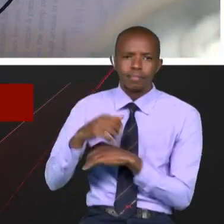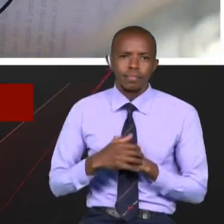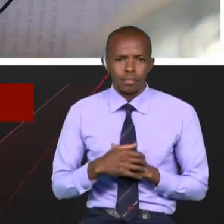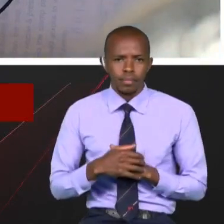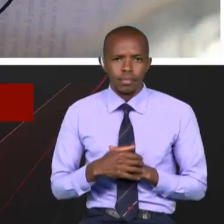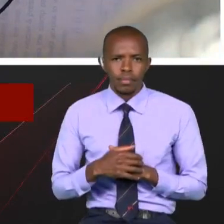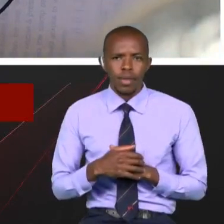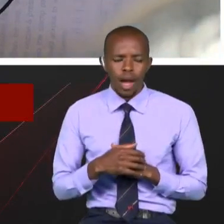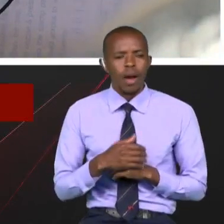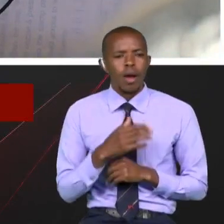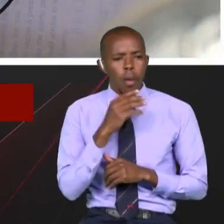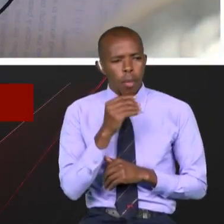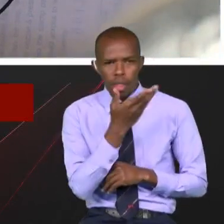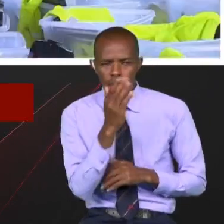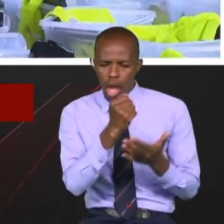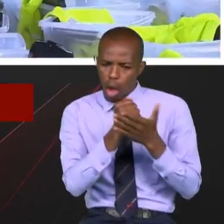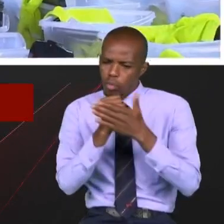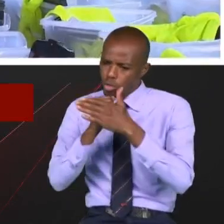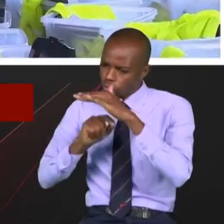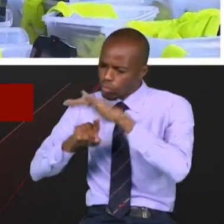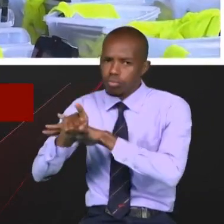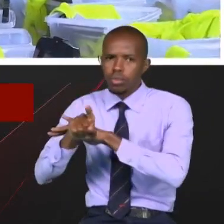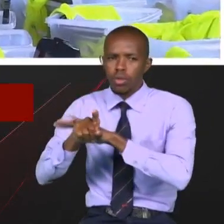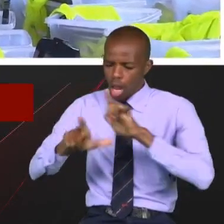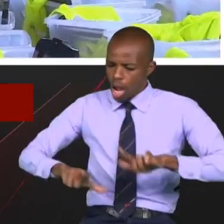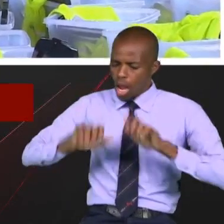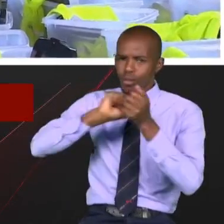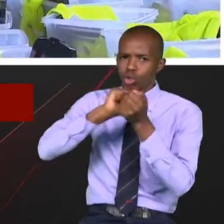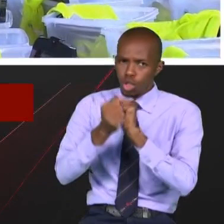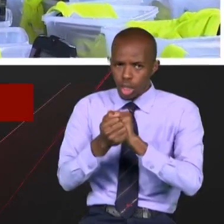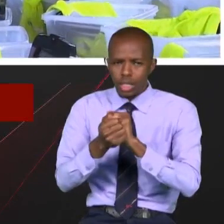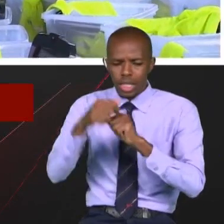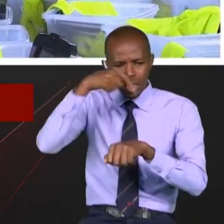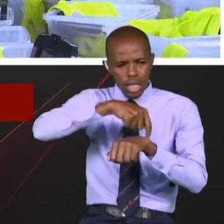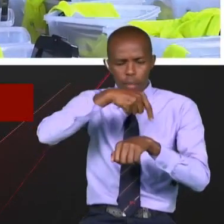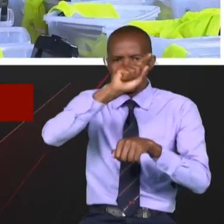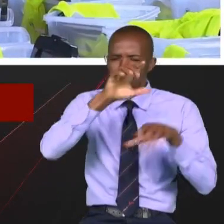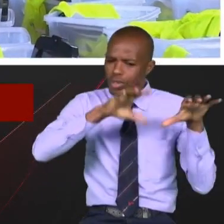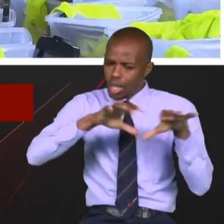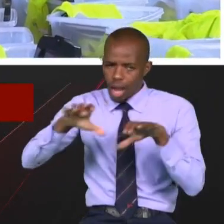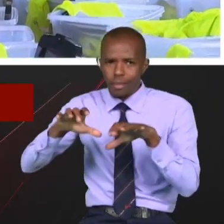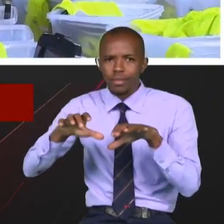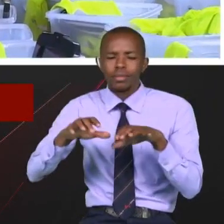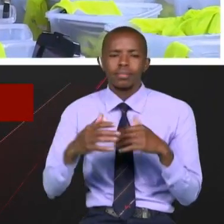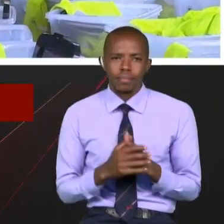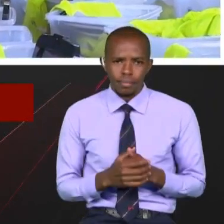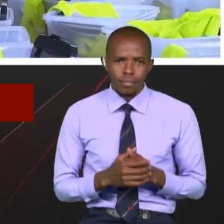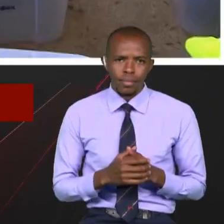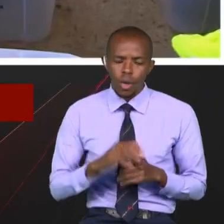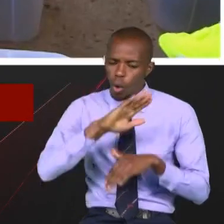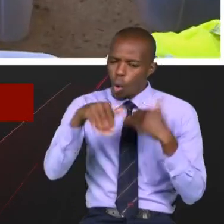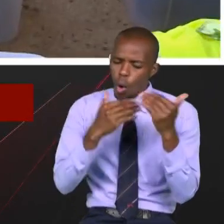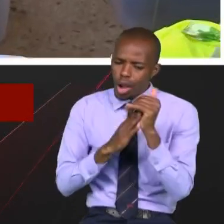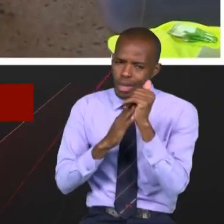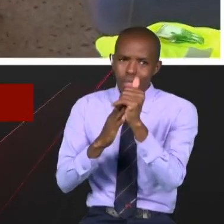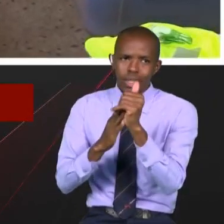I've helped enough boys to go there to change their lives from crime to being better people and now law-abiding, so patriotic. All leadership, it